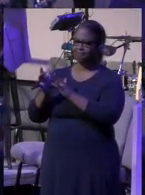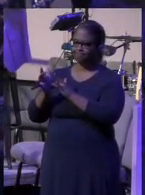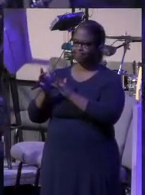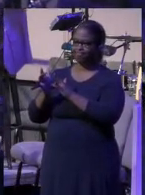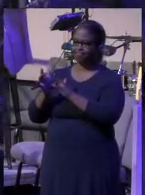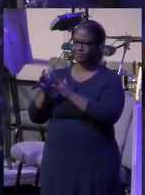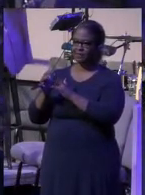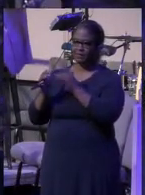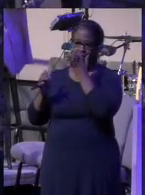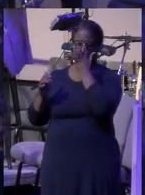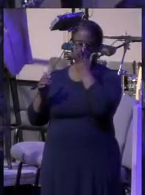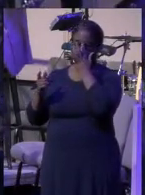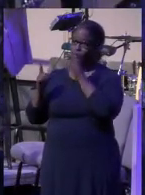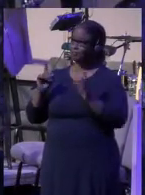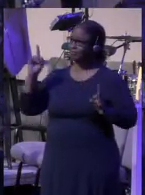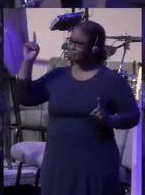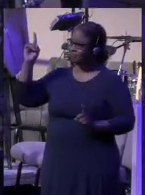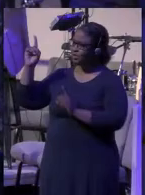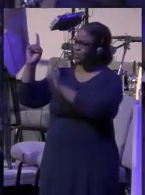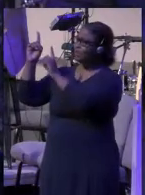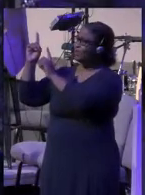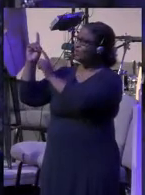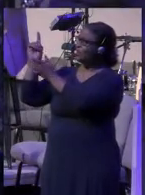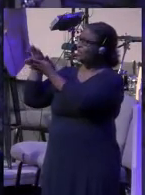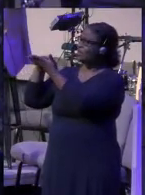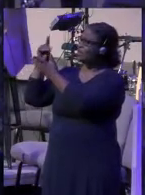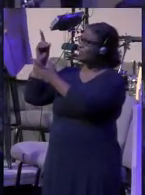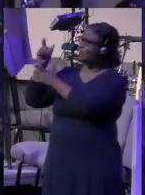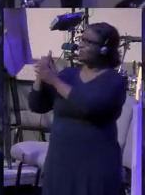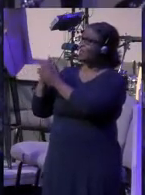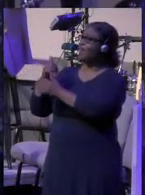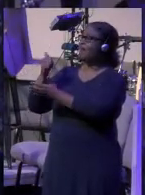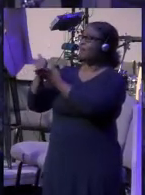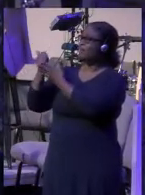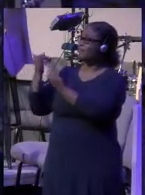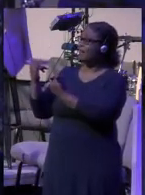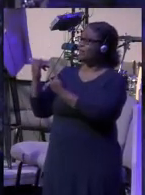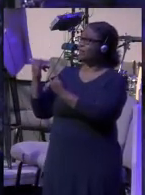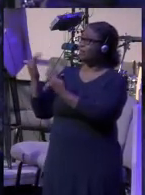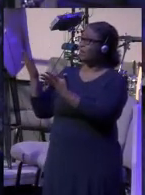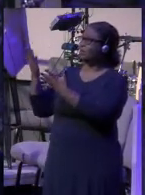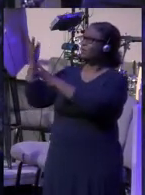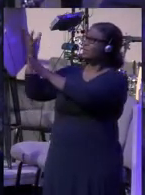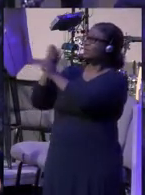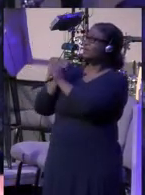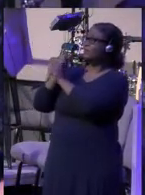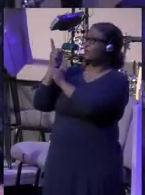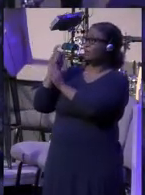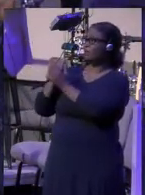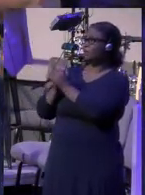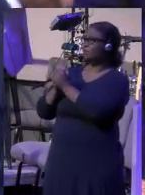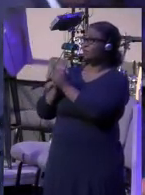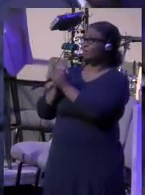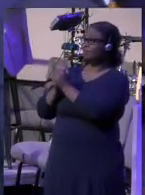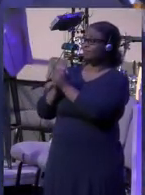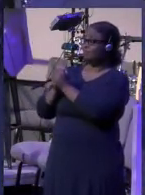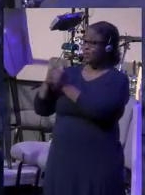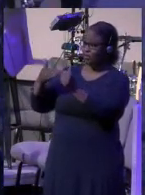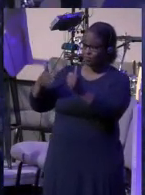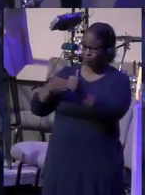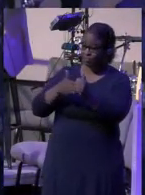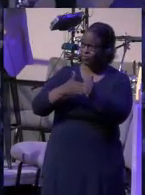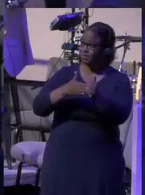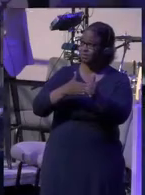as we come to you and we learn of you, help us now to receive from you. Lord God, receive direction. Help